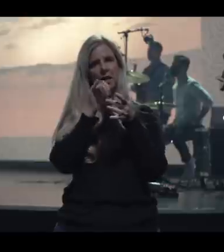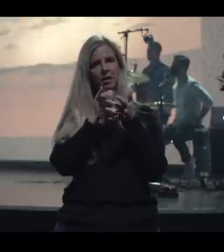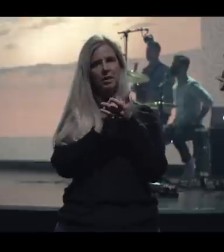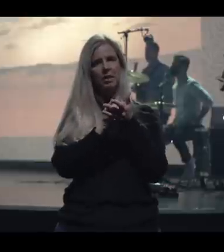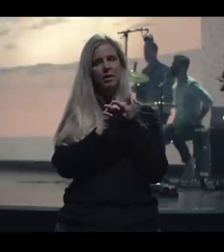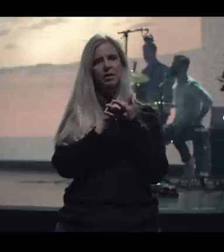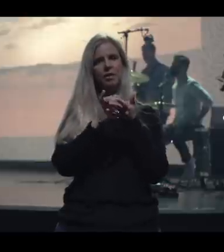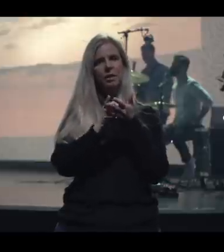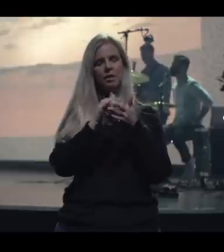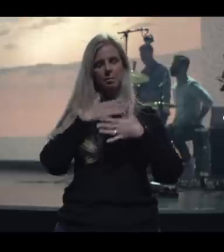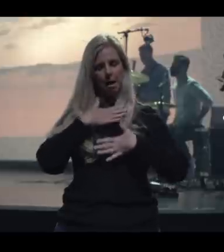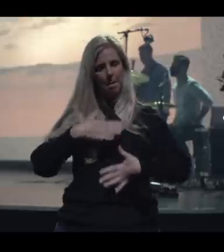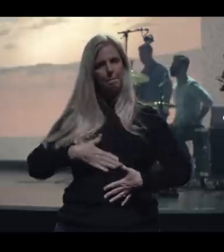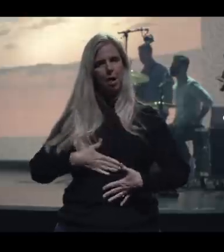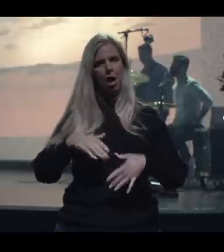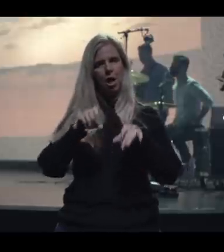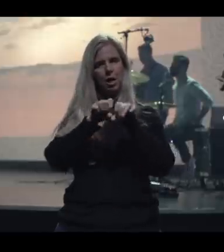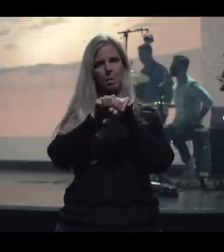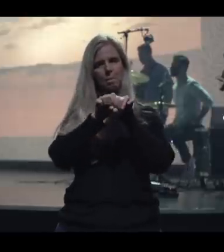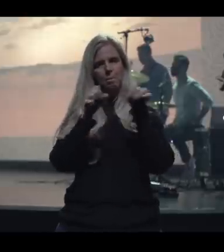for you."